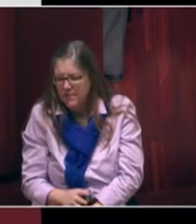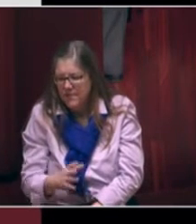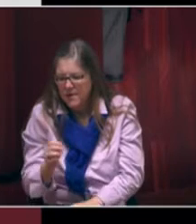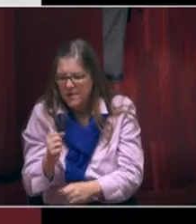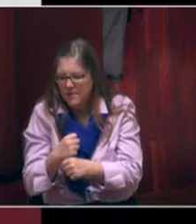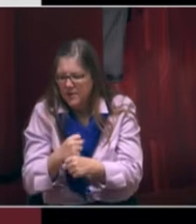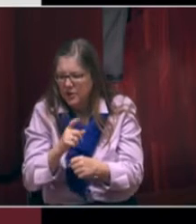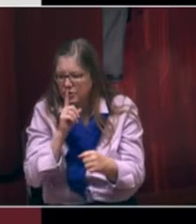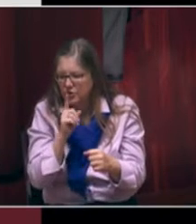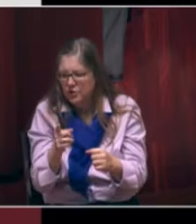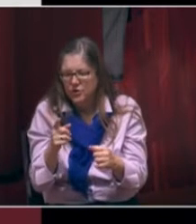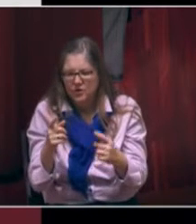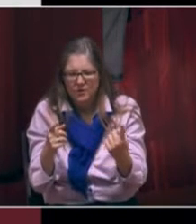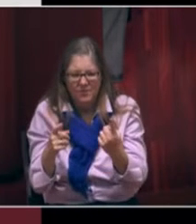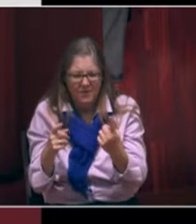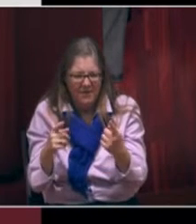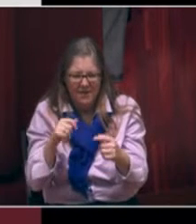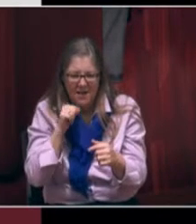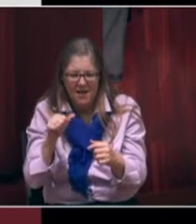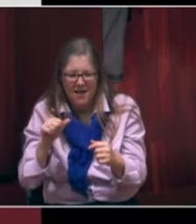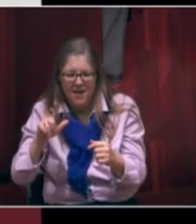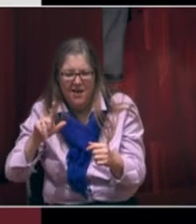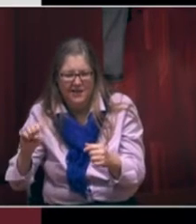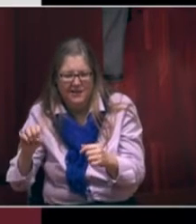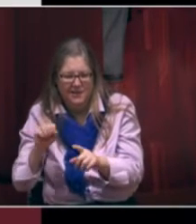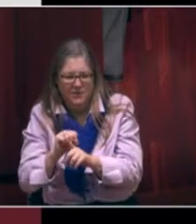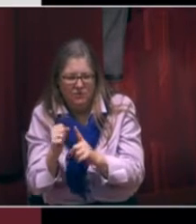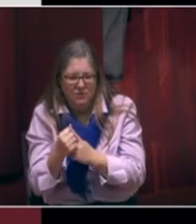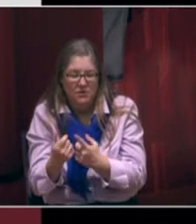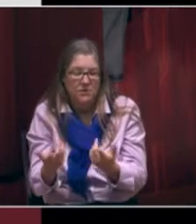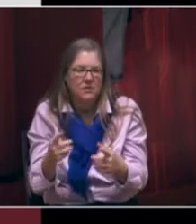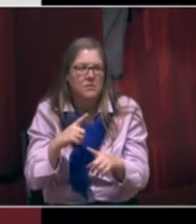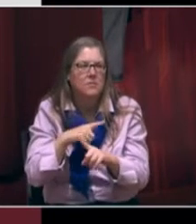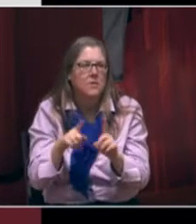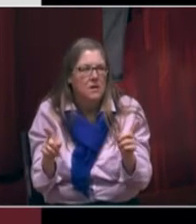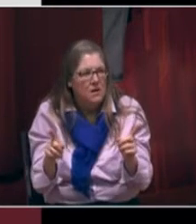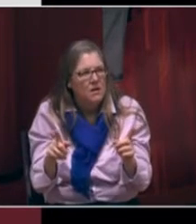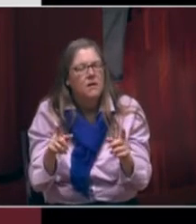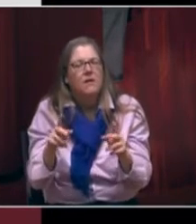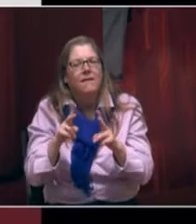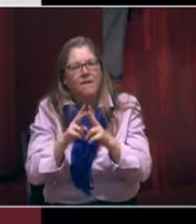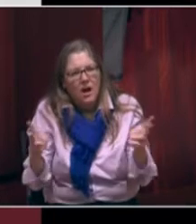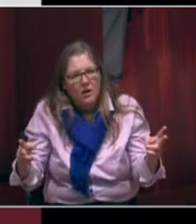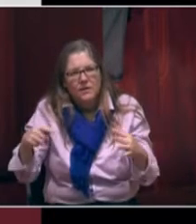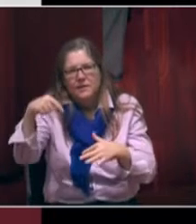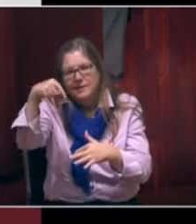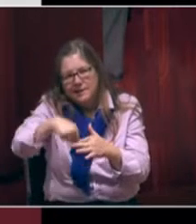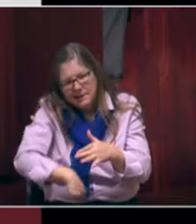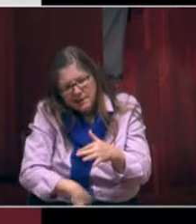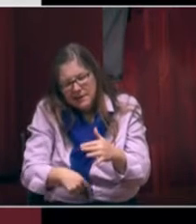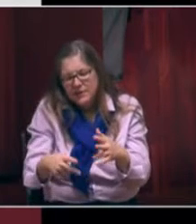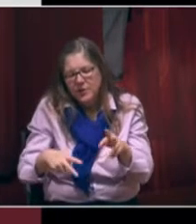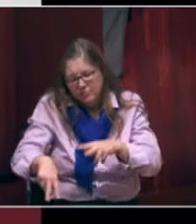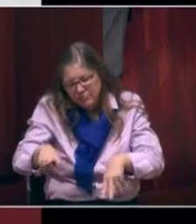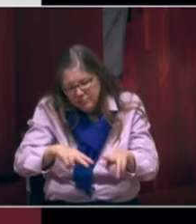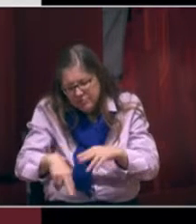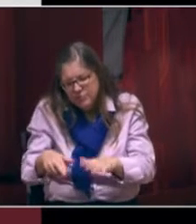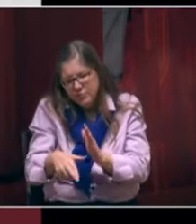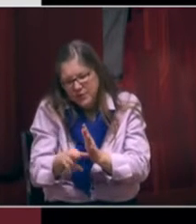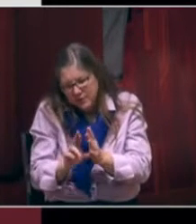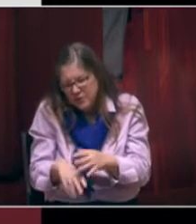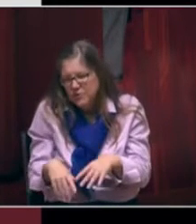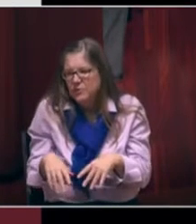situation instead of an OE situation. But the point I'm trying to make is this very extensive review was done at a time when we